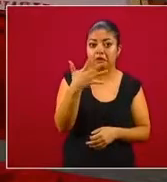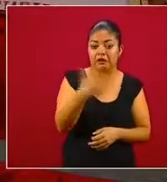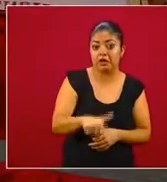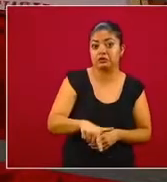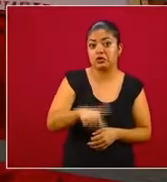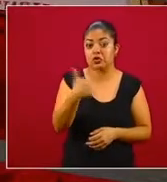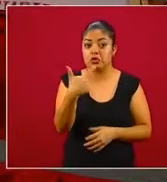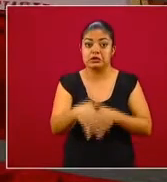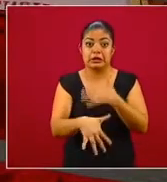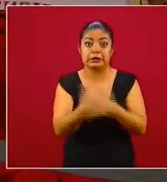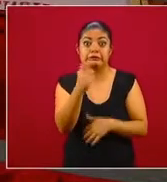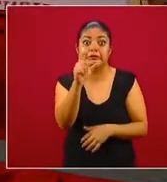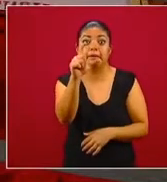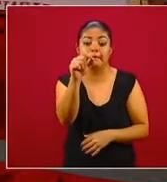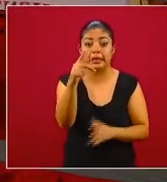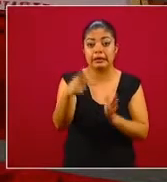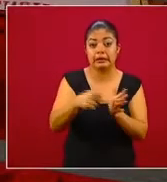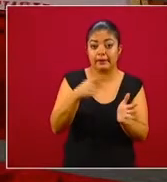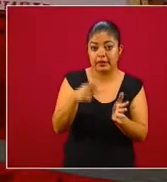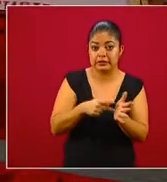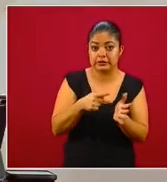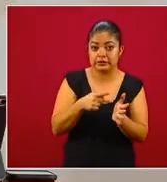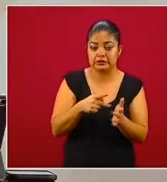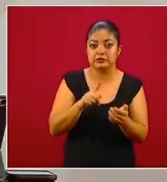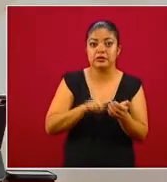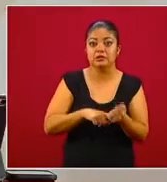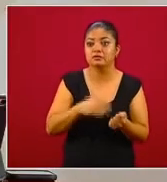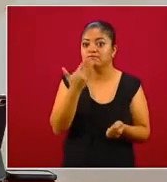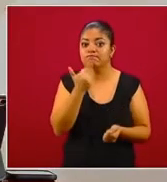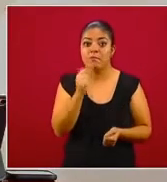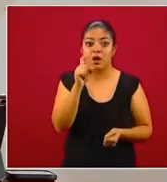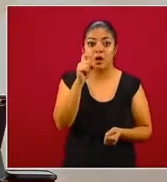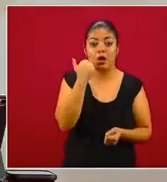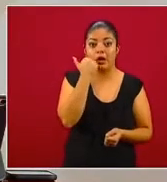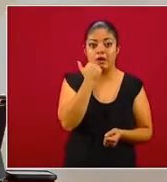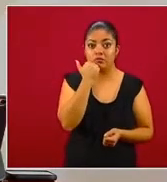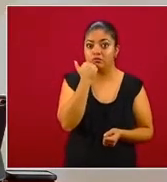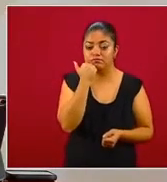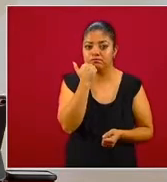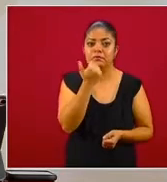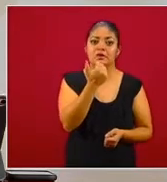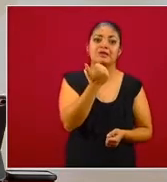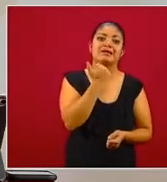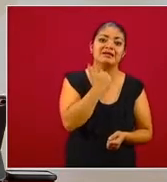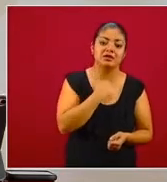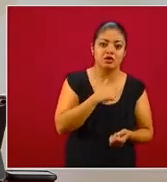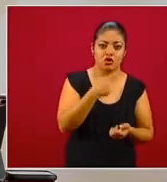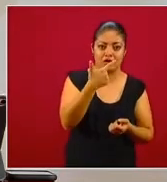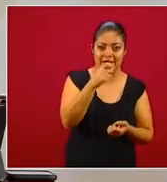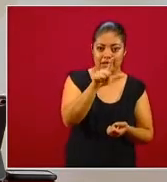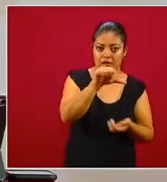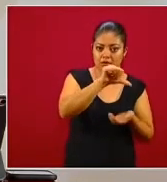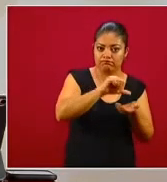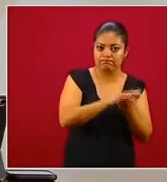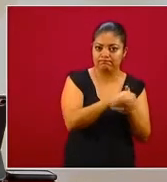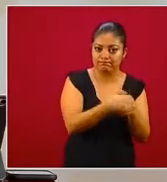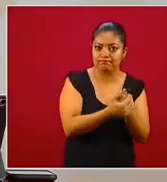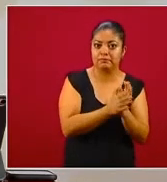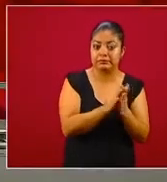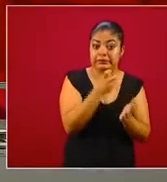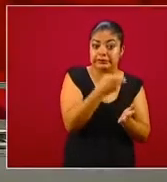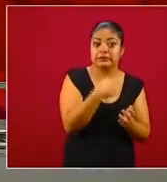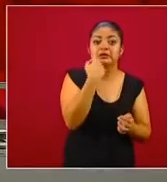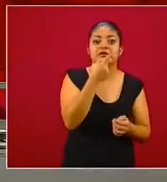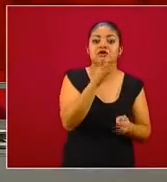12, 15, 20 times per day, there's no water and we need to use antibacterial